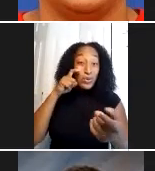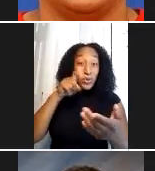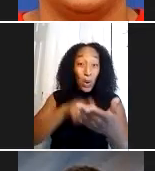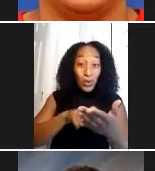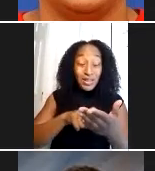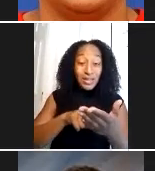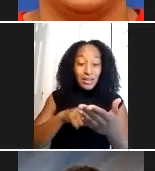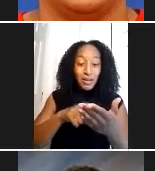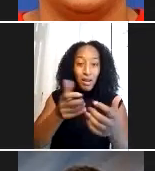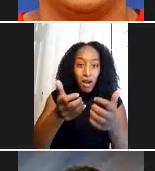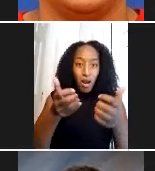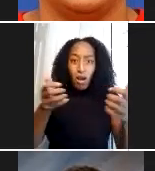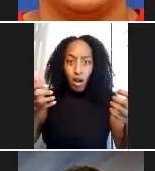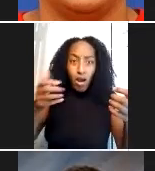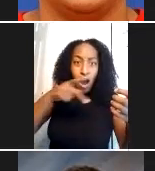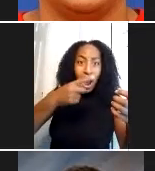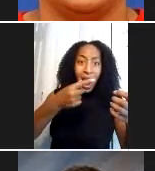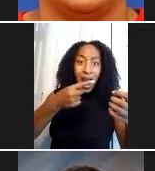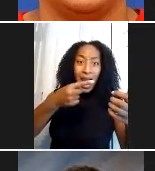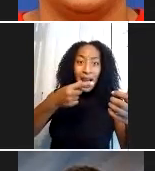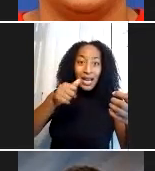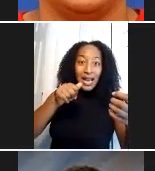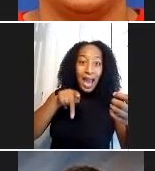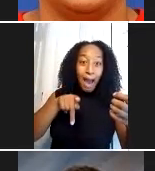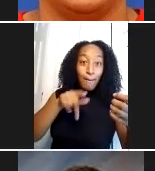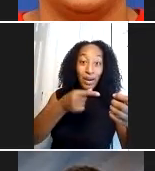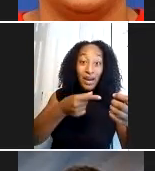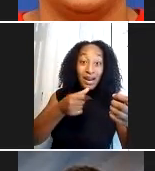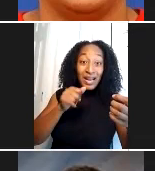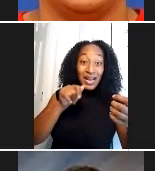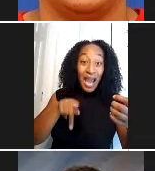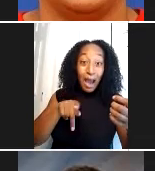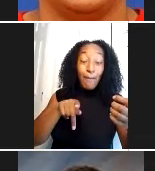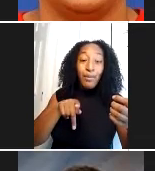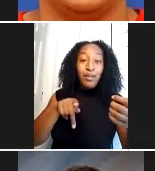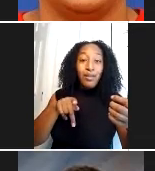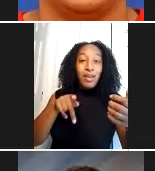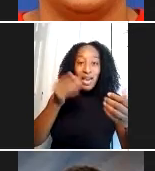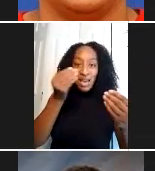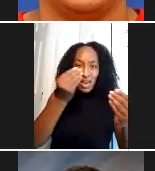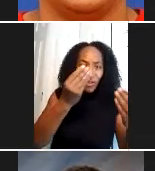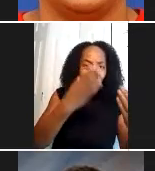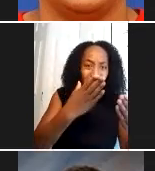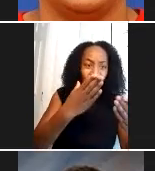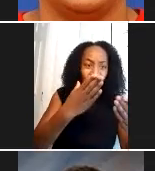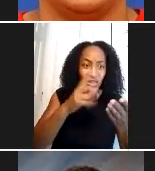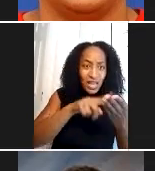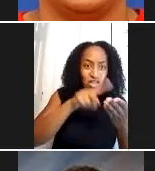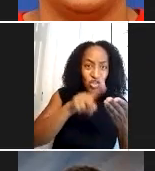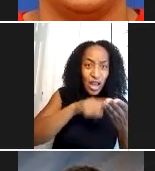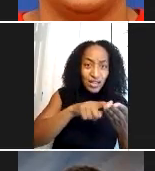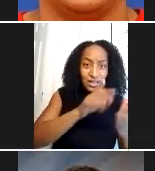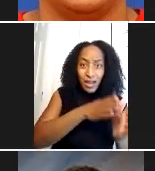scientist can construct a hypothesis to guide that